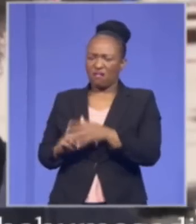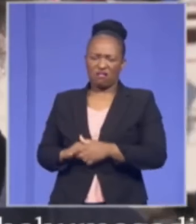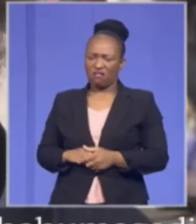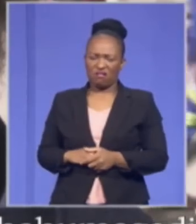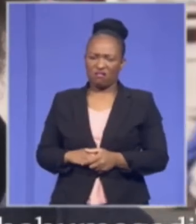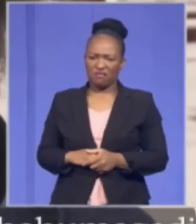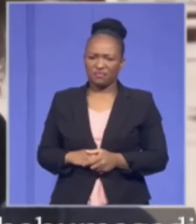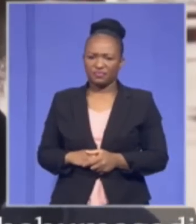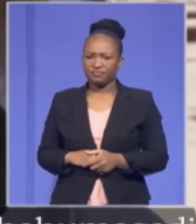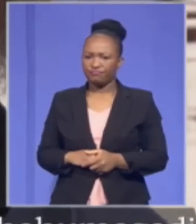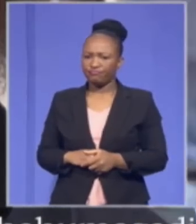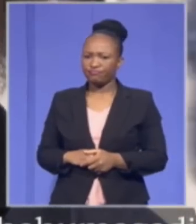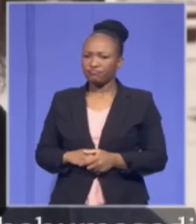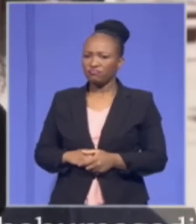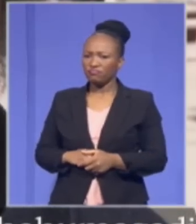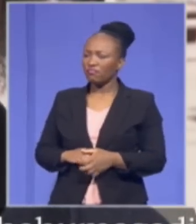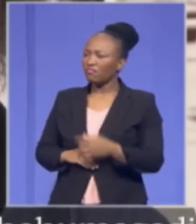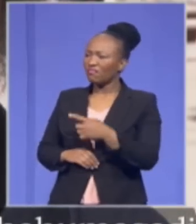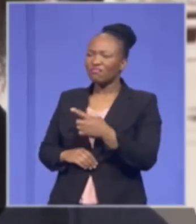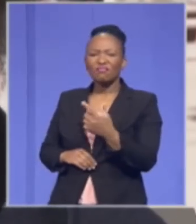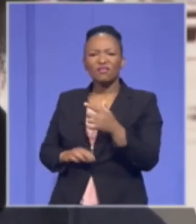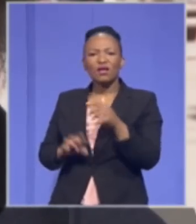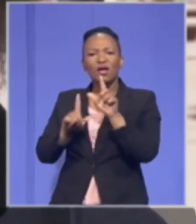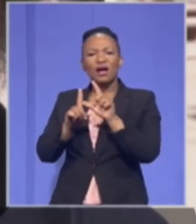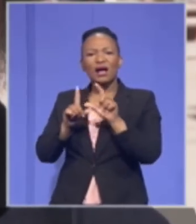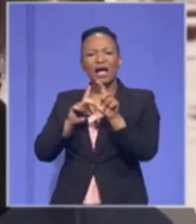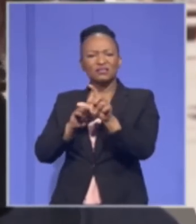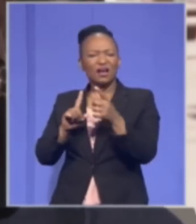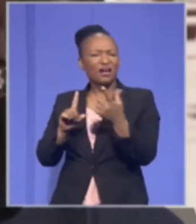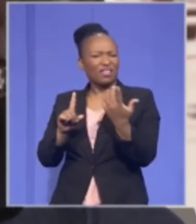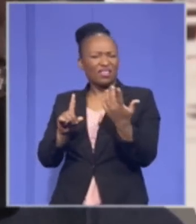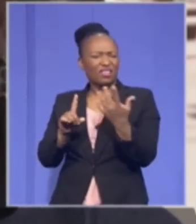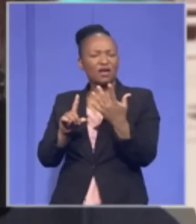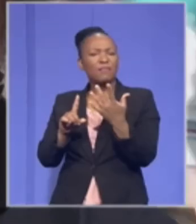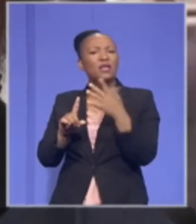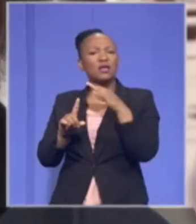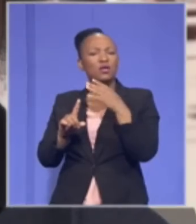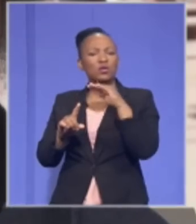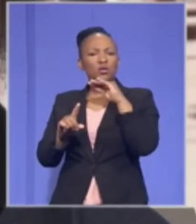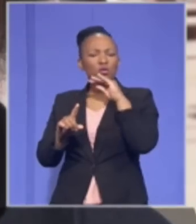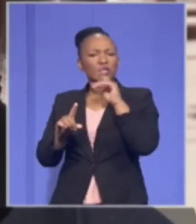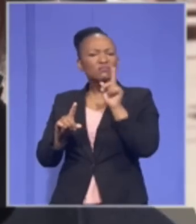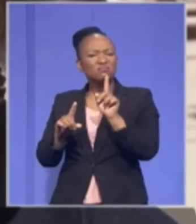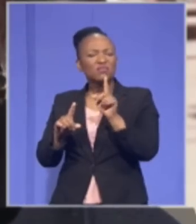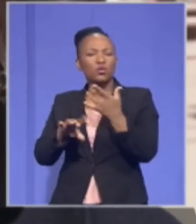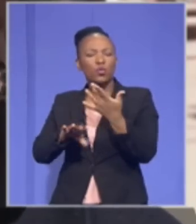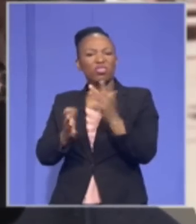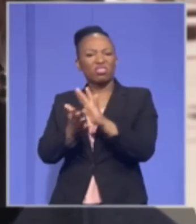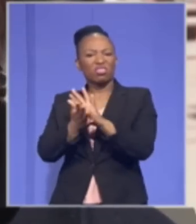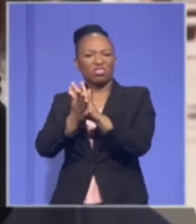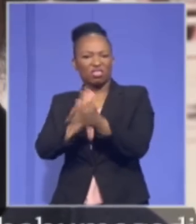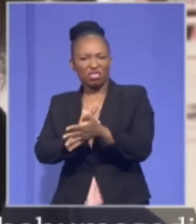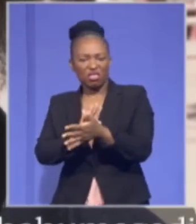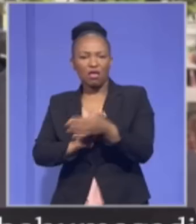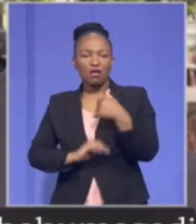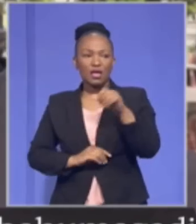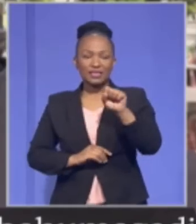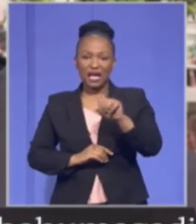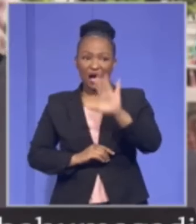bone ele ke go bolaya setšo, go bolaya botho ba rona ma-Afrika, go bolaya botho ba rona setšhaba sa